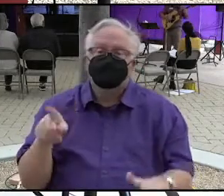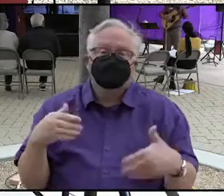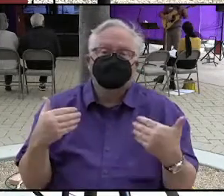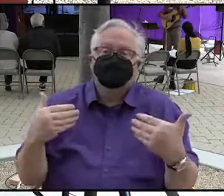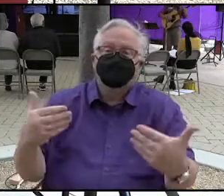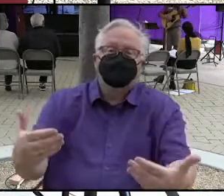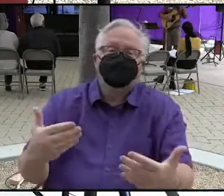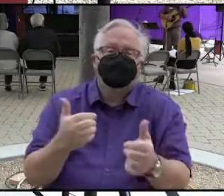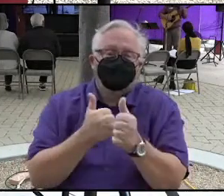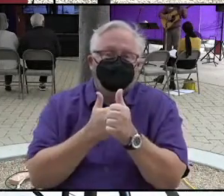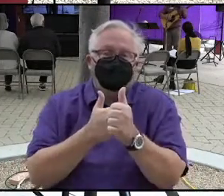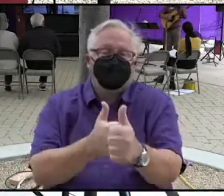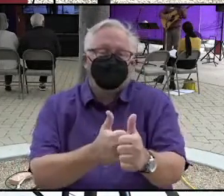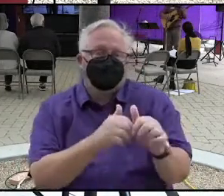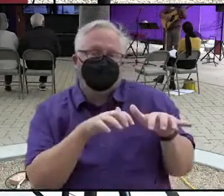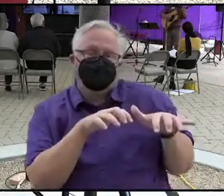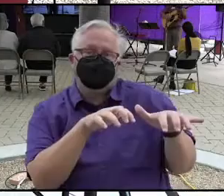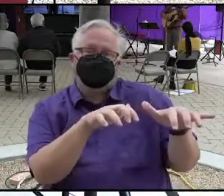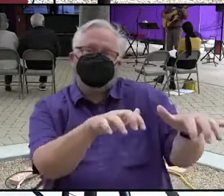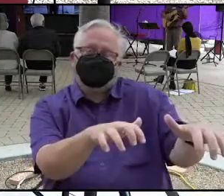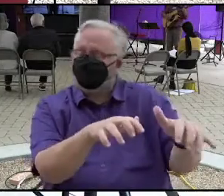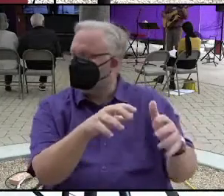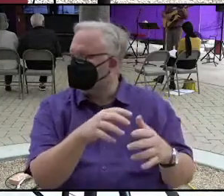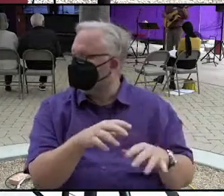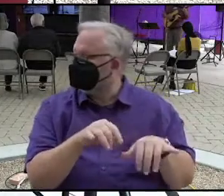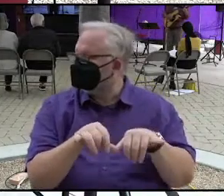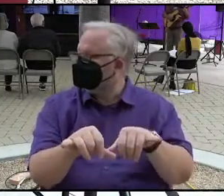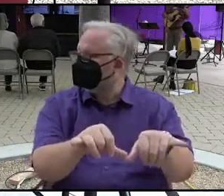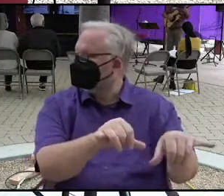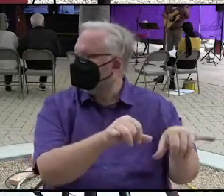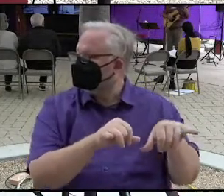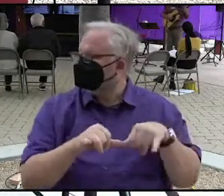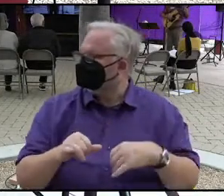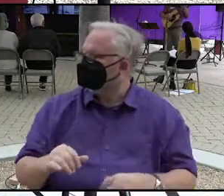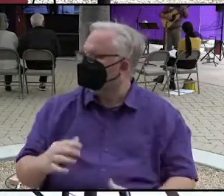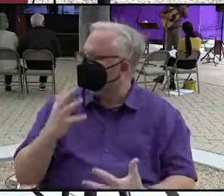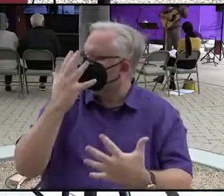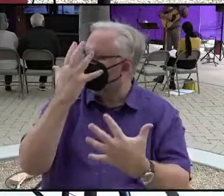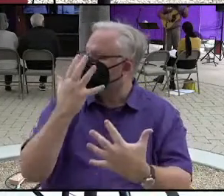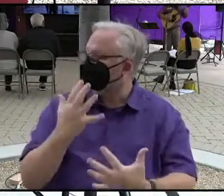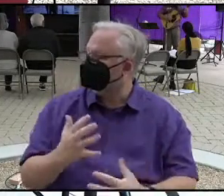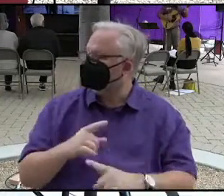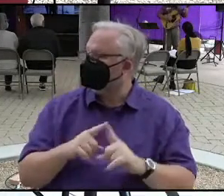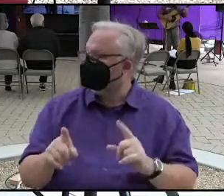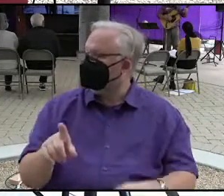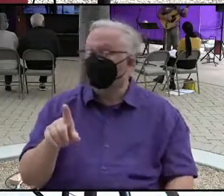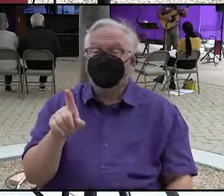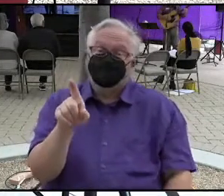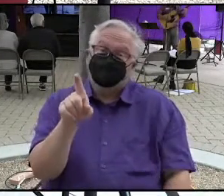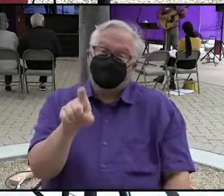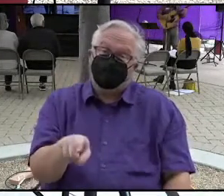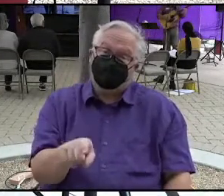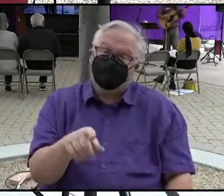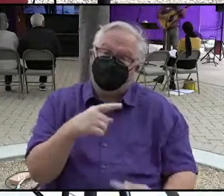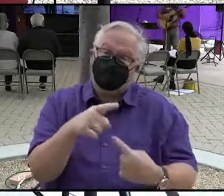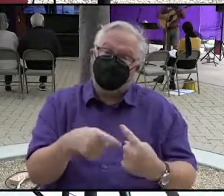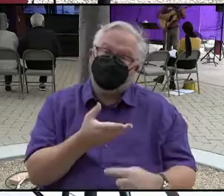I just went along with the crowd. It's sad, but you have to at